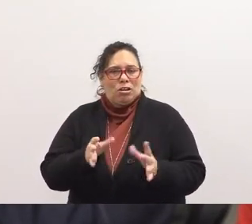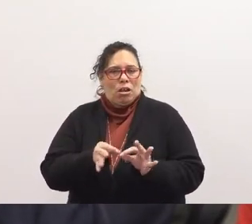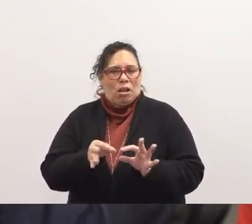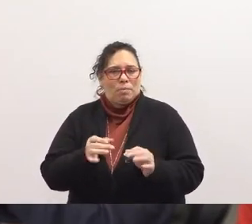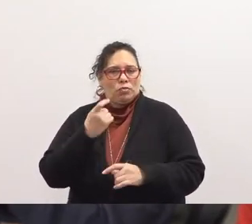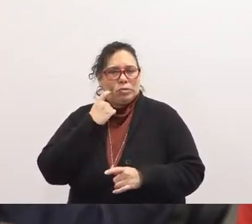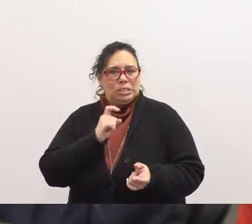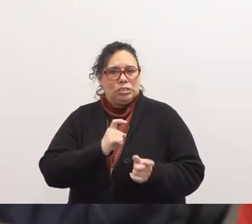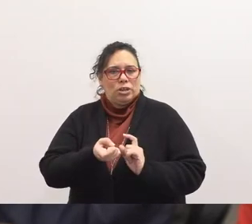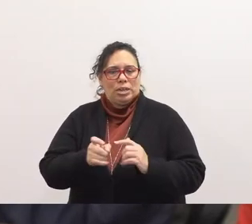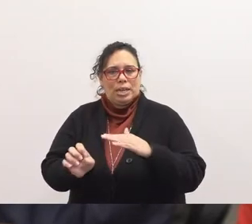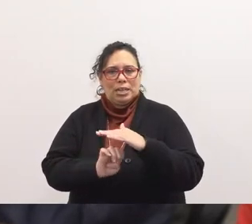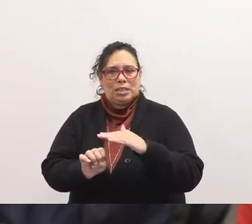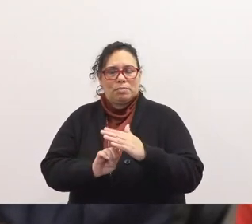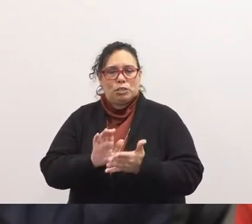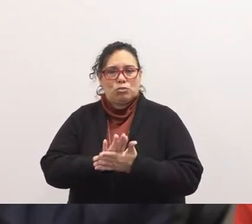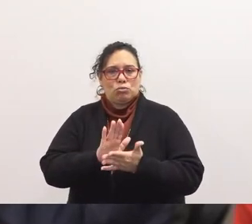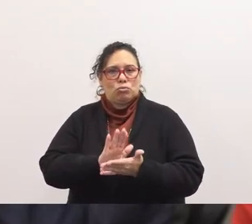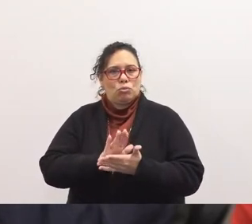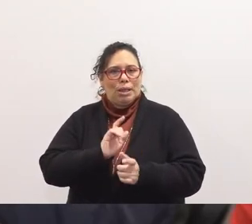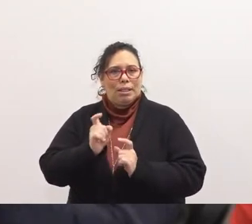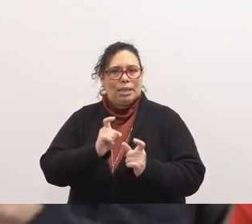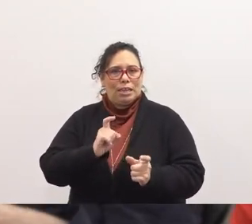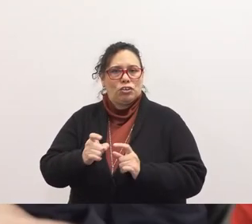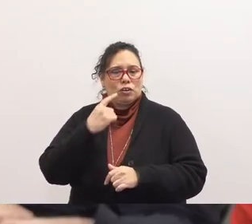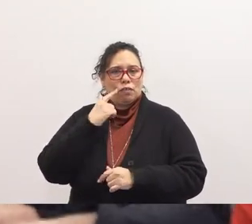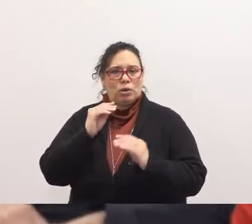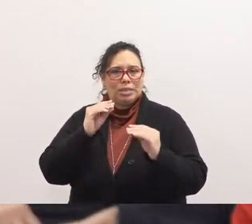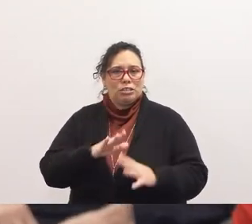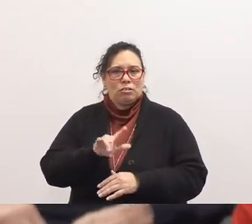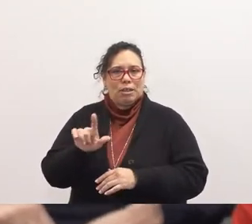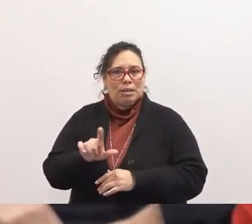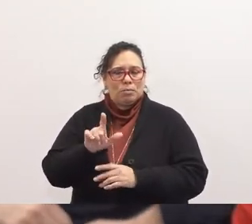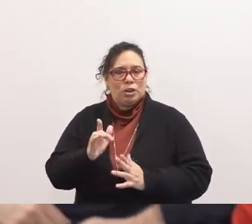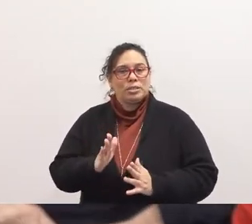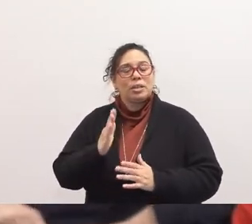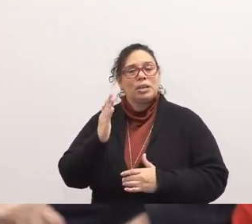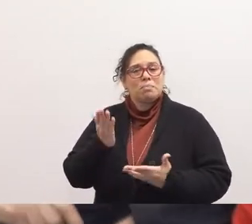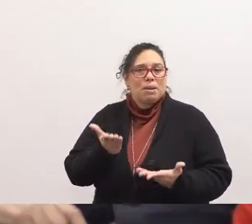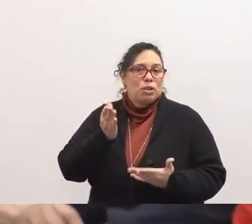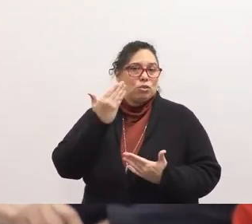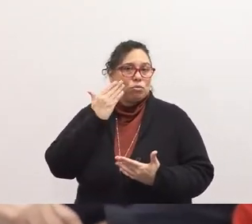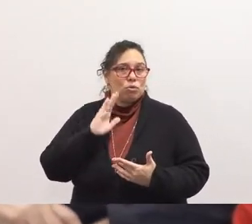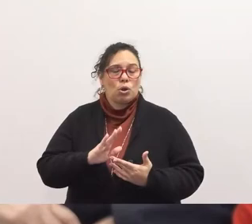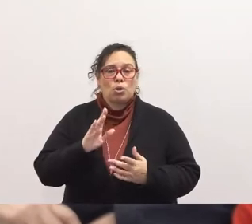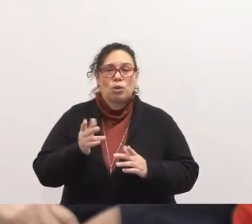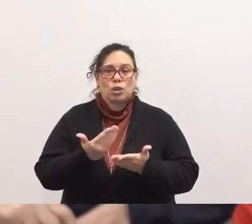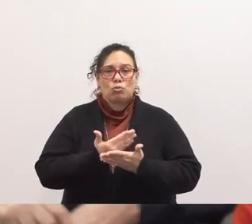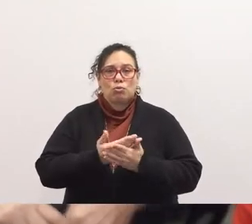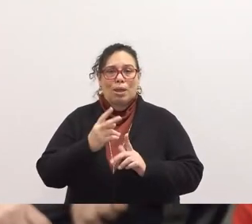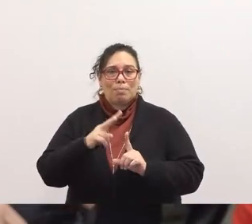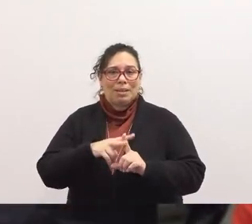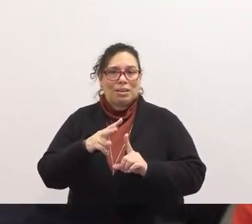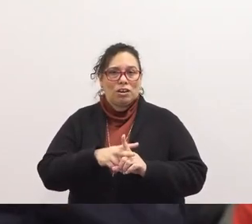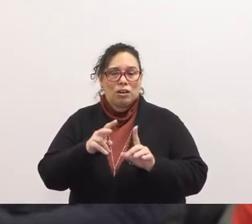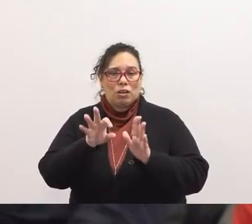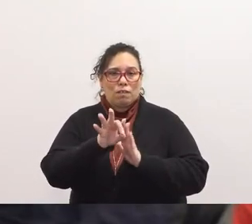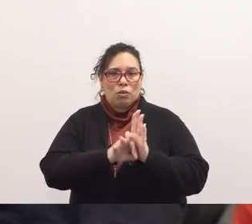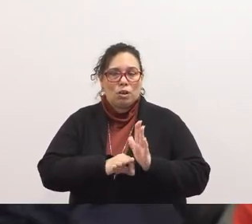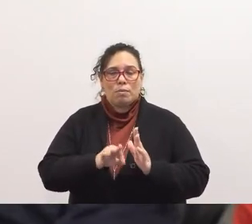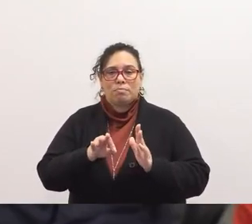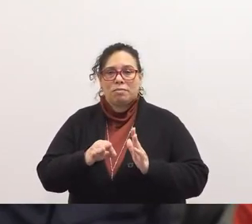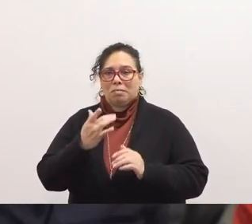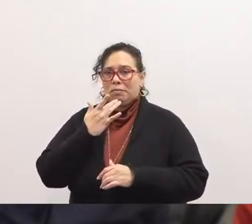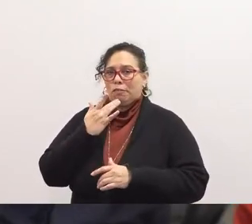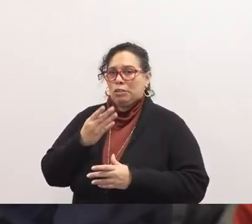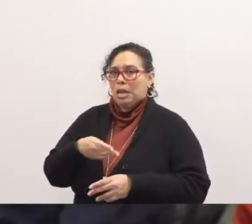recent changes to the elementary school site allocations for teacher librarians. As you may now be aware, the new allocation formula favors large schools with high